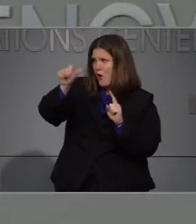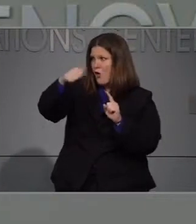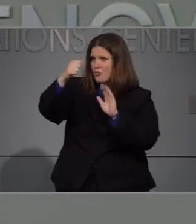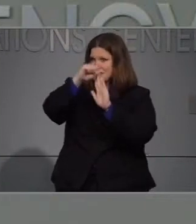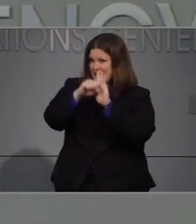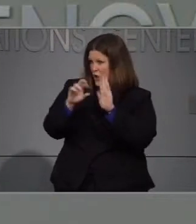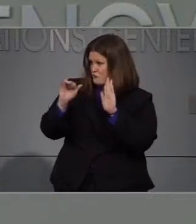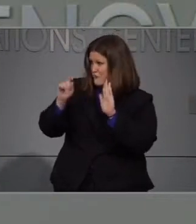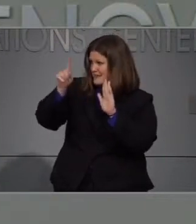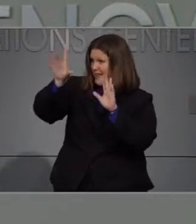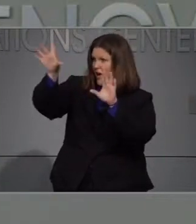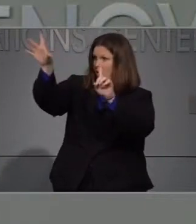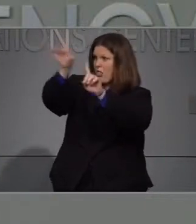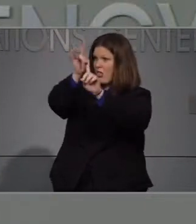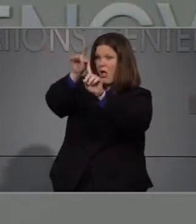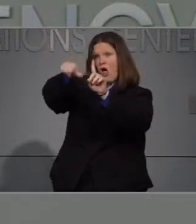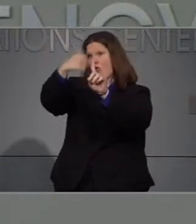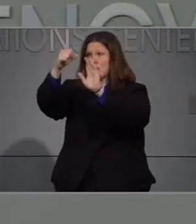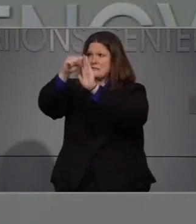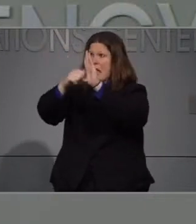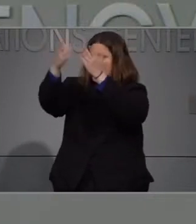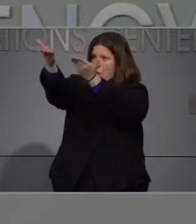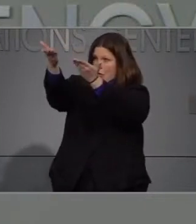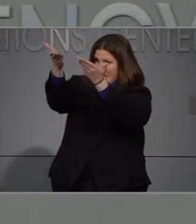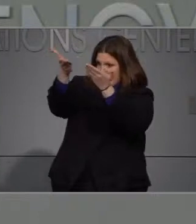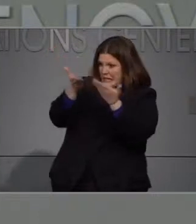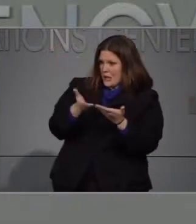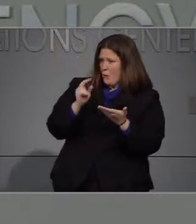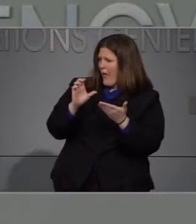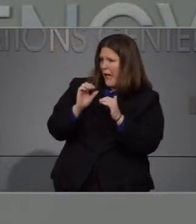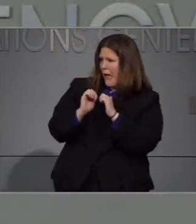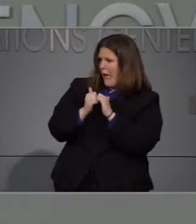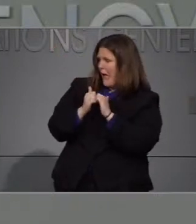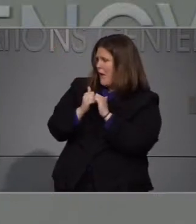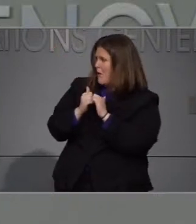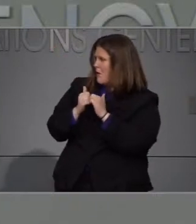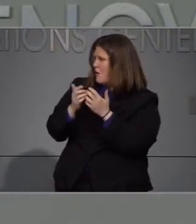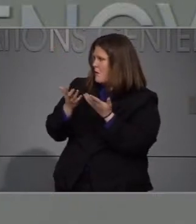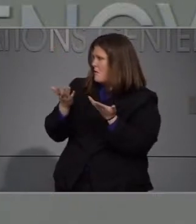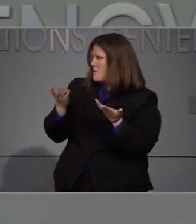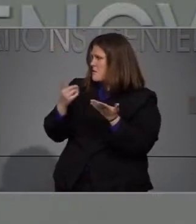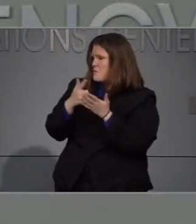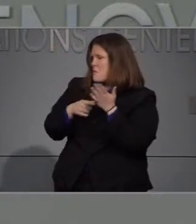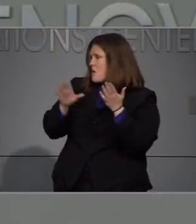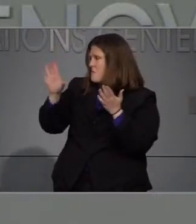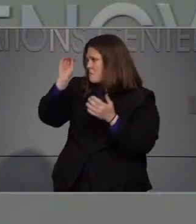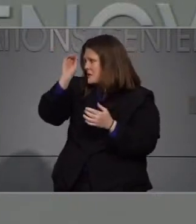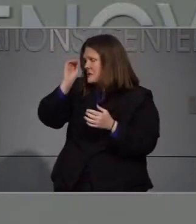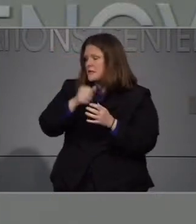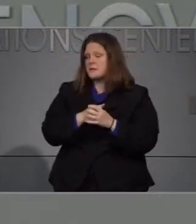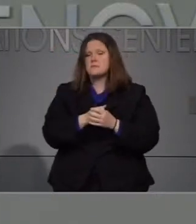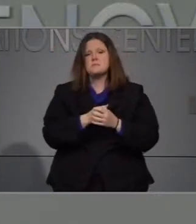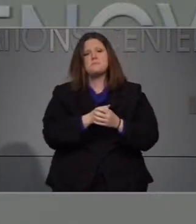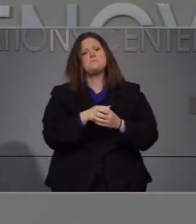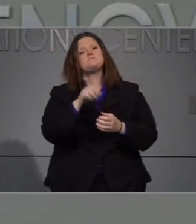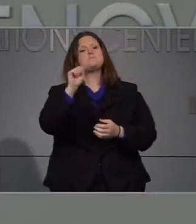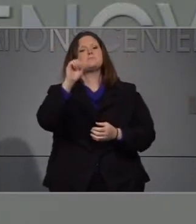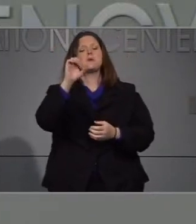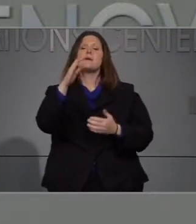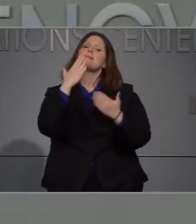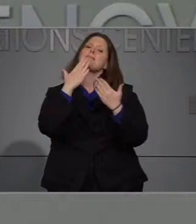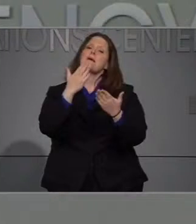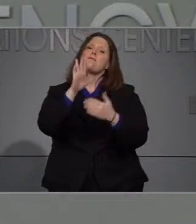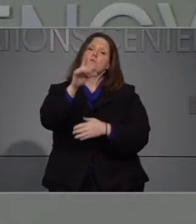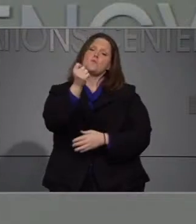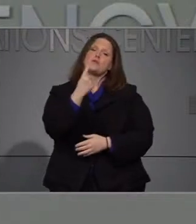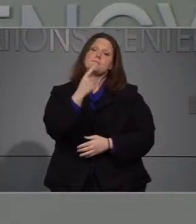state, or how does that thwart what we're doing here if people go out to different states en masse? Lana, thanks for that question. And I know you